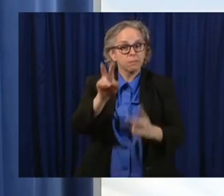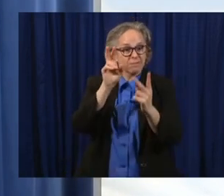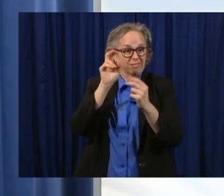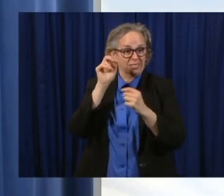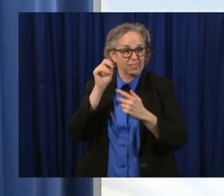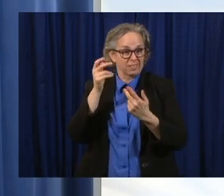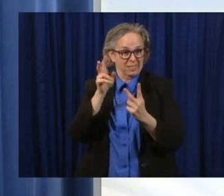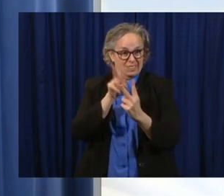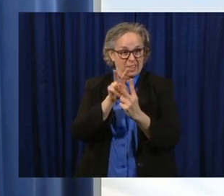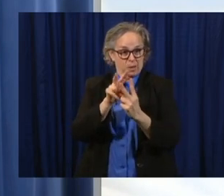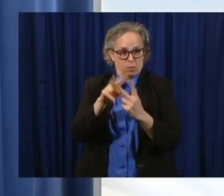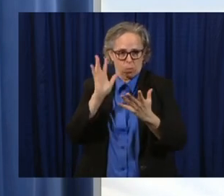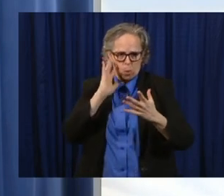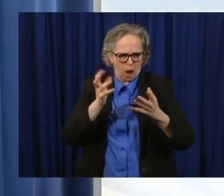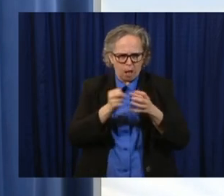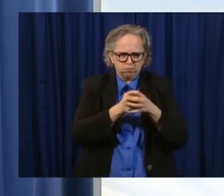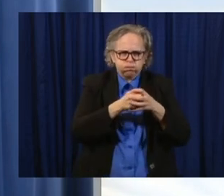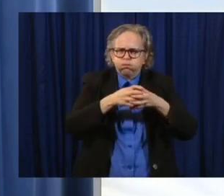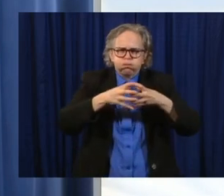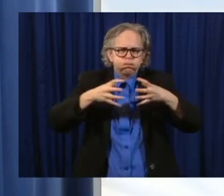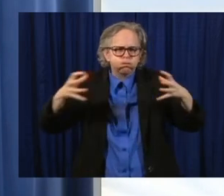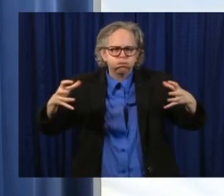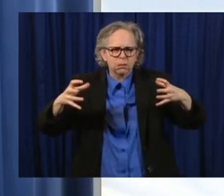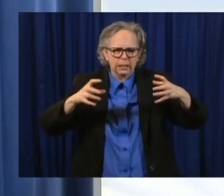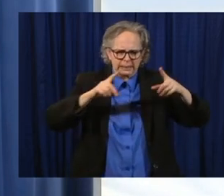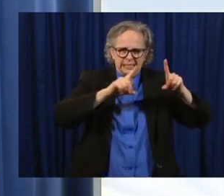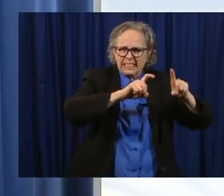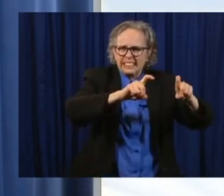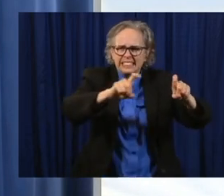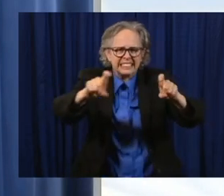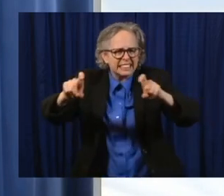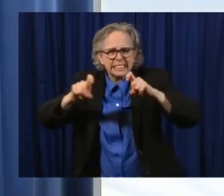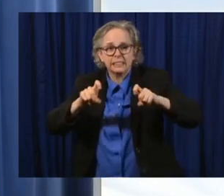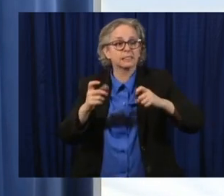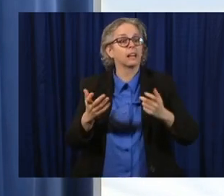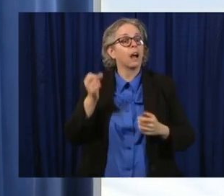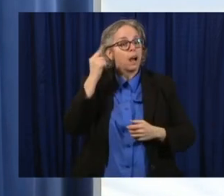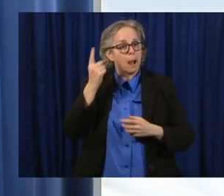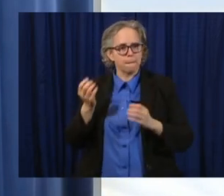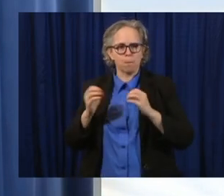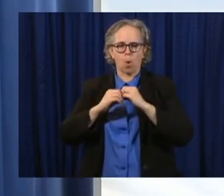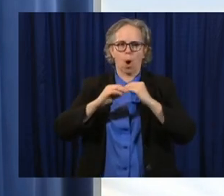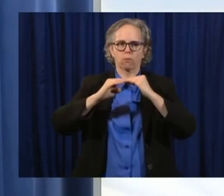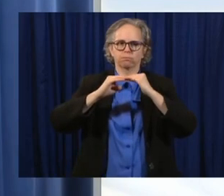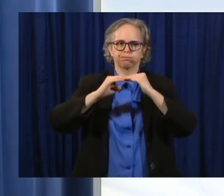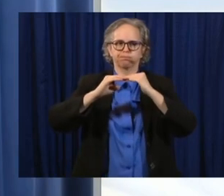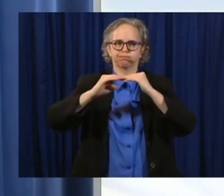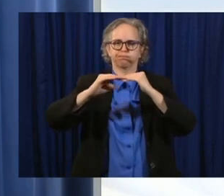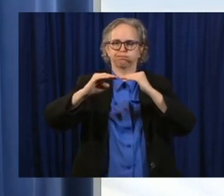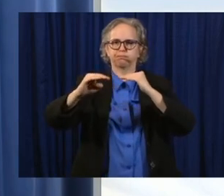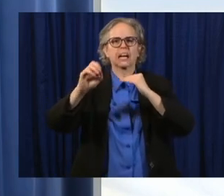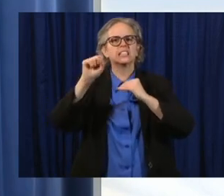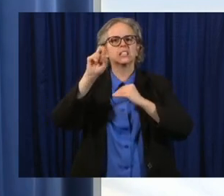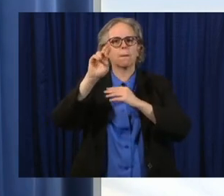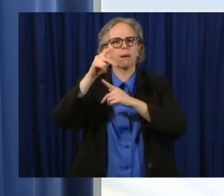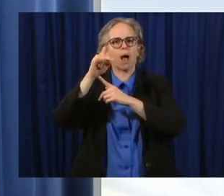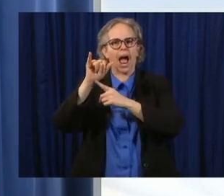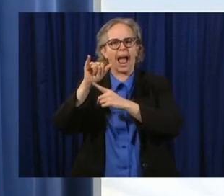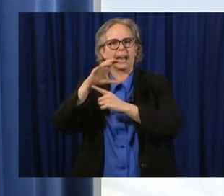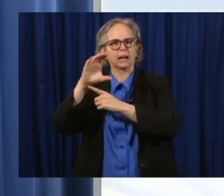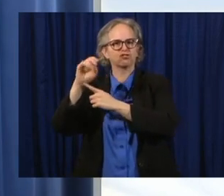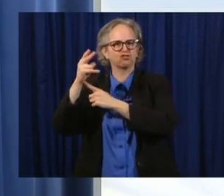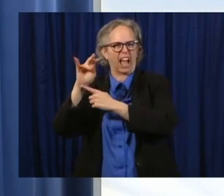chain. So let me outline what the goal is, what we believe this